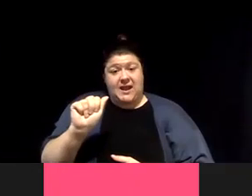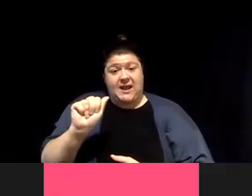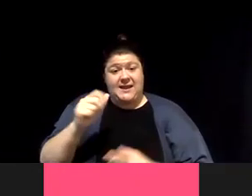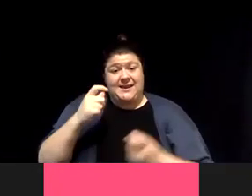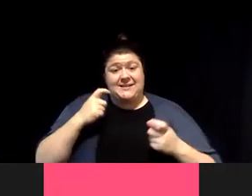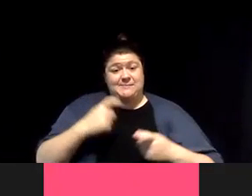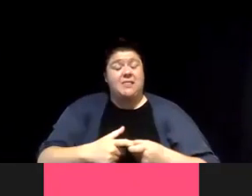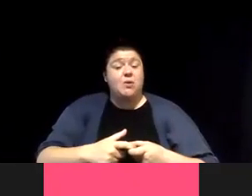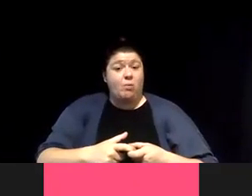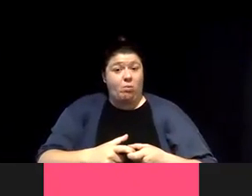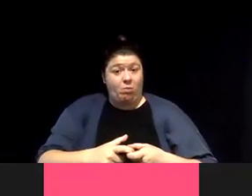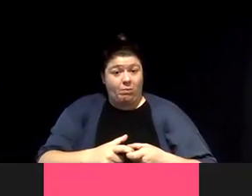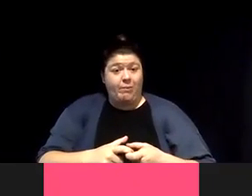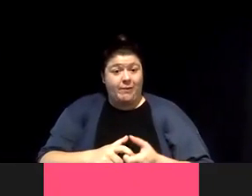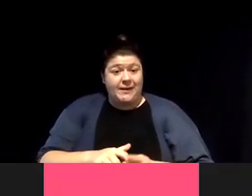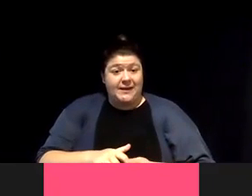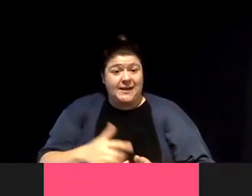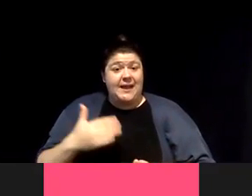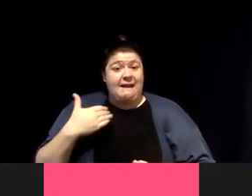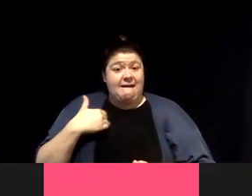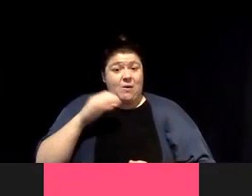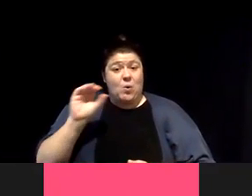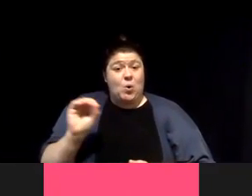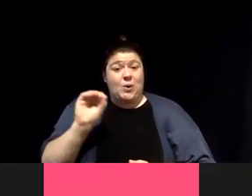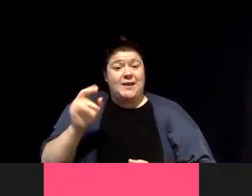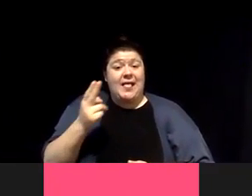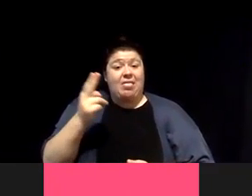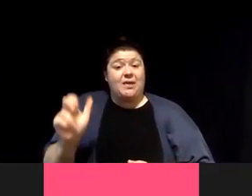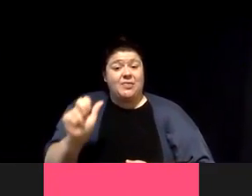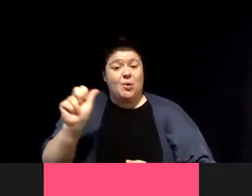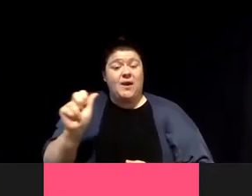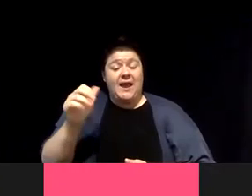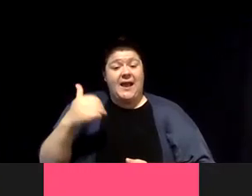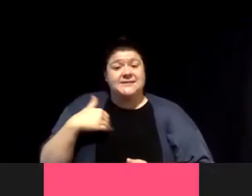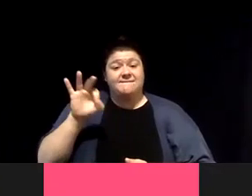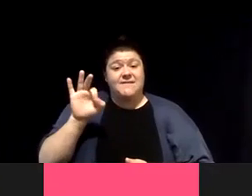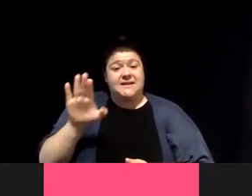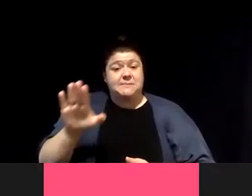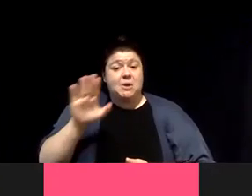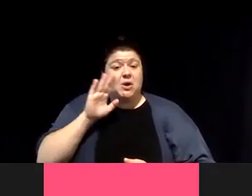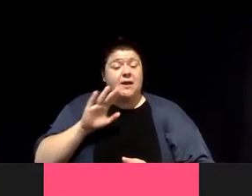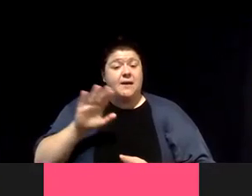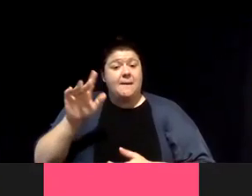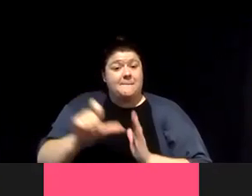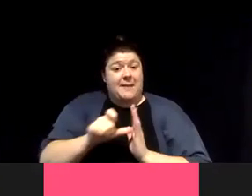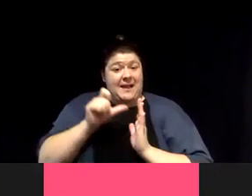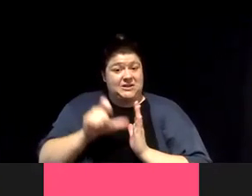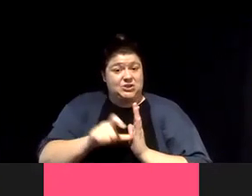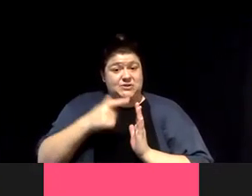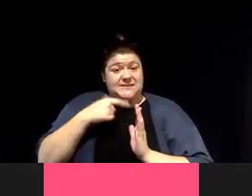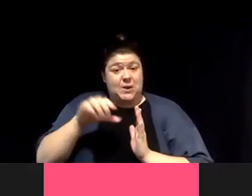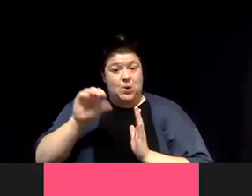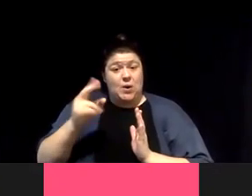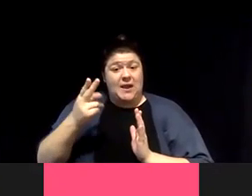has the Oregon Health Authority has a Facebook page called OHA in Espanol.